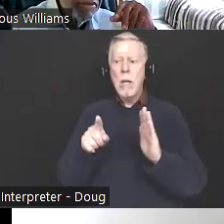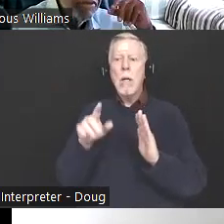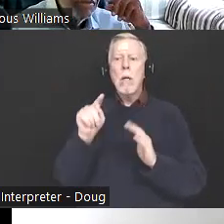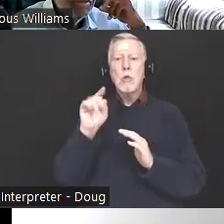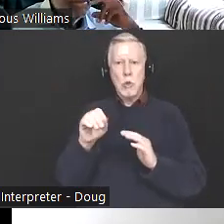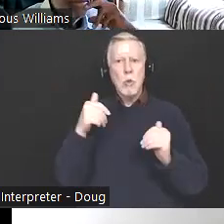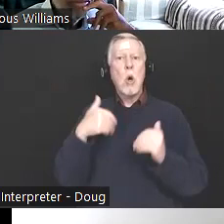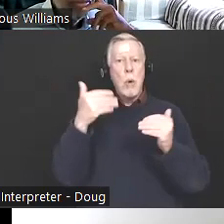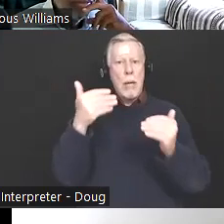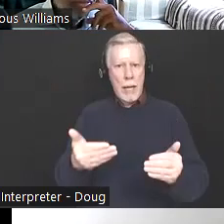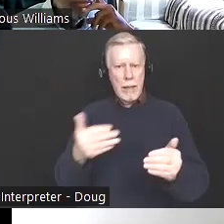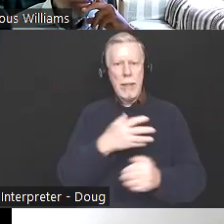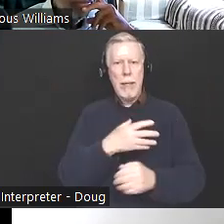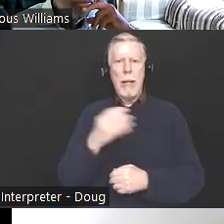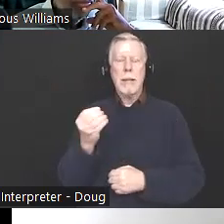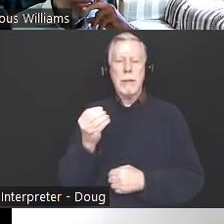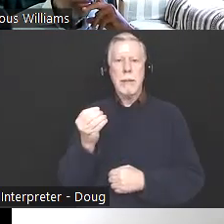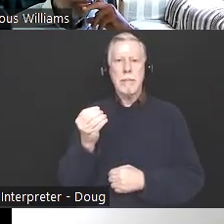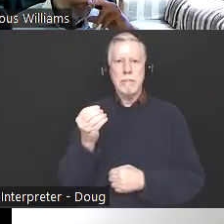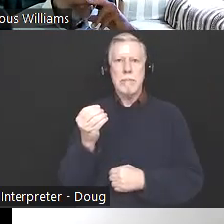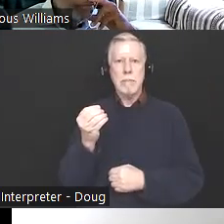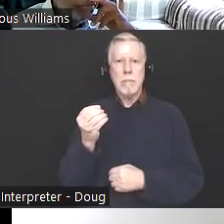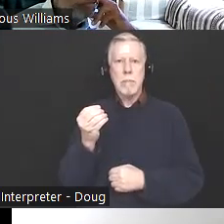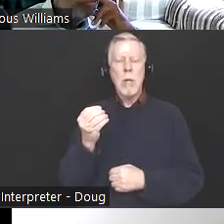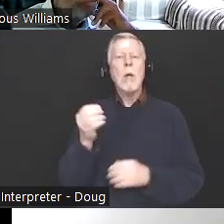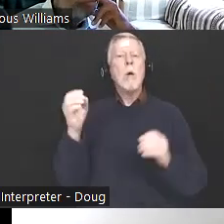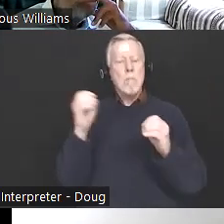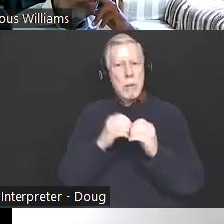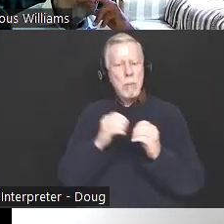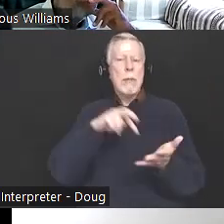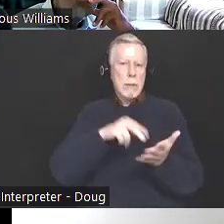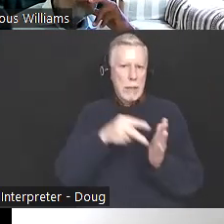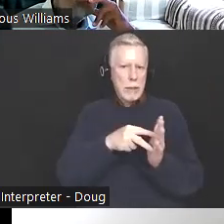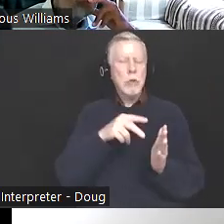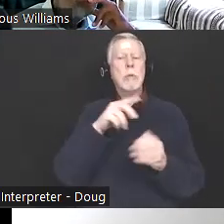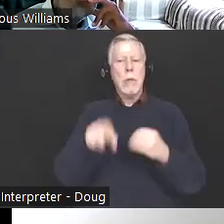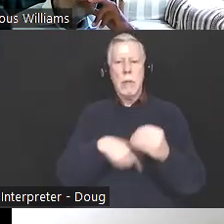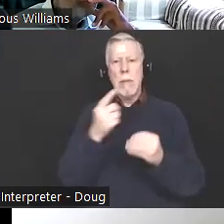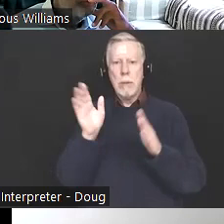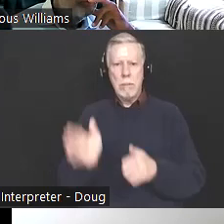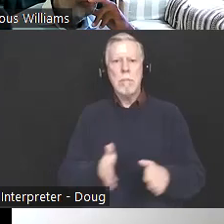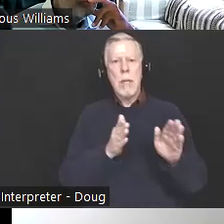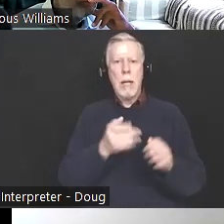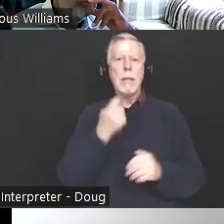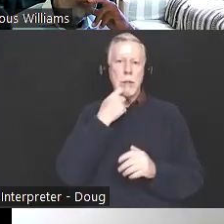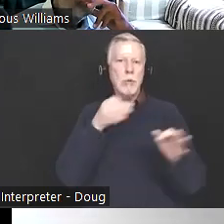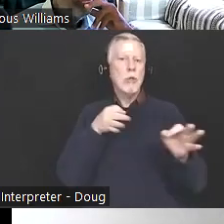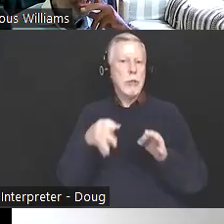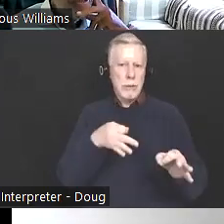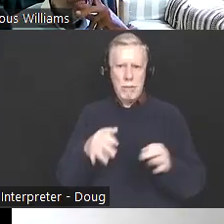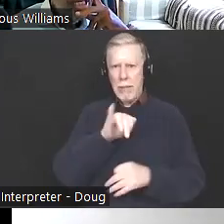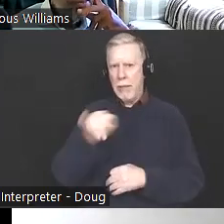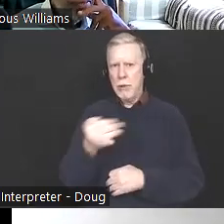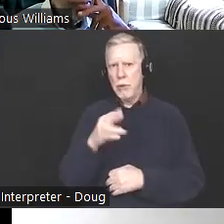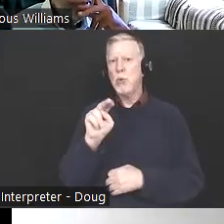go ahead and to be more intentional about the plan that you just outlined, Junious. Okay.